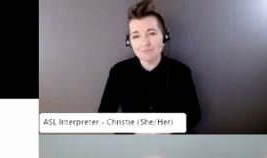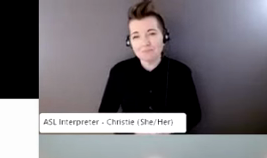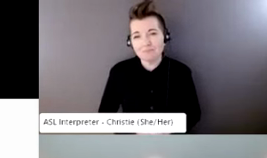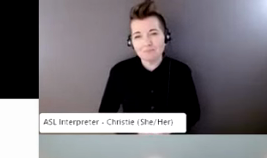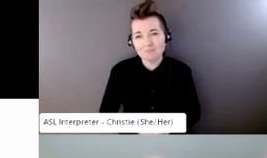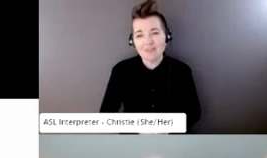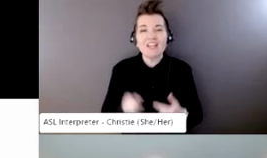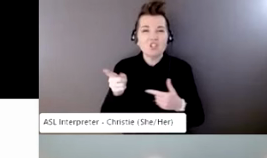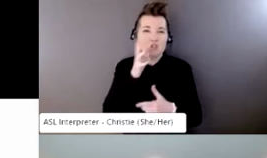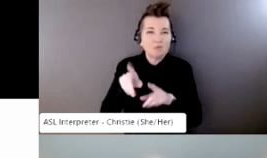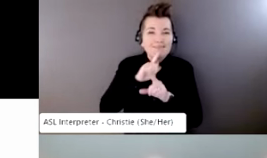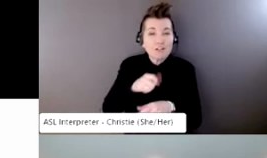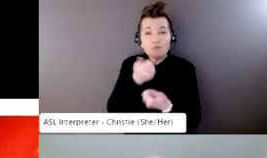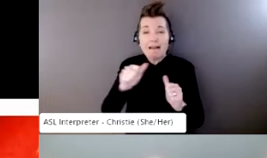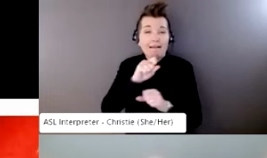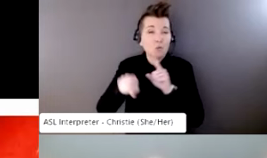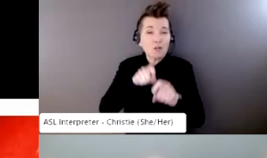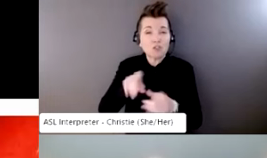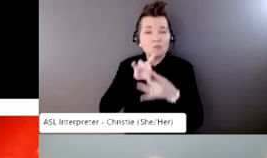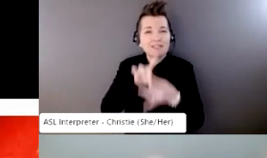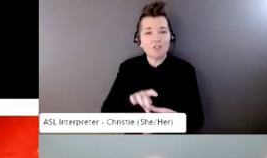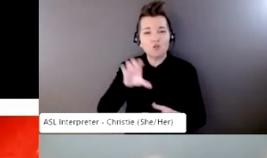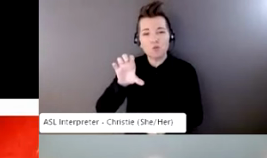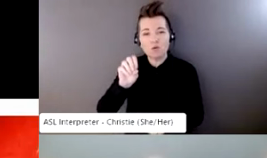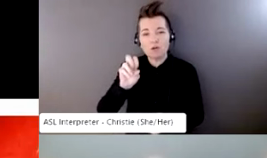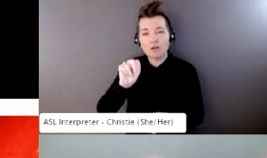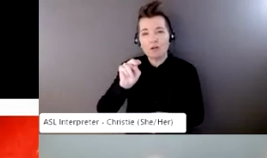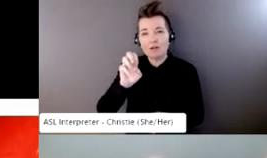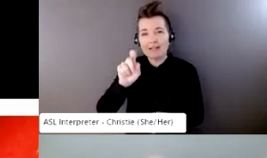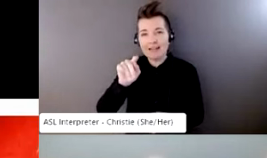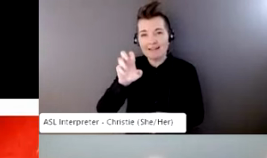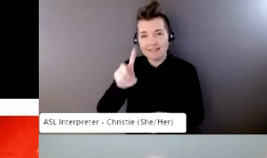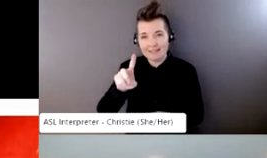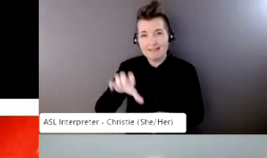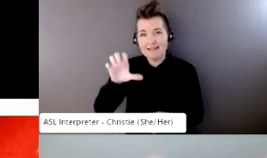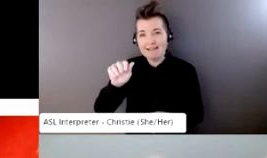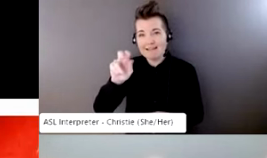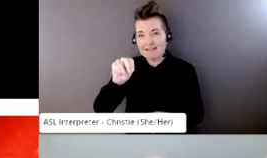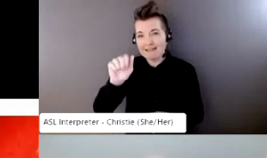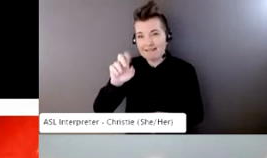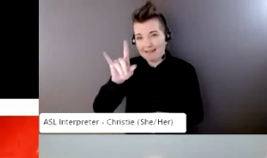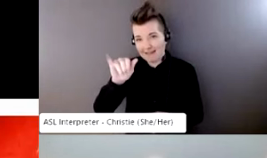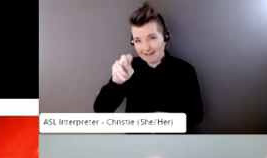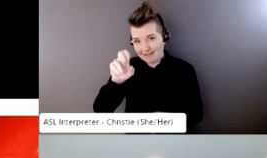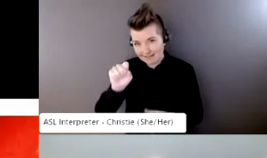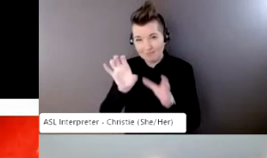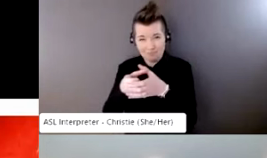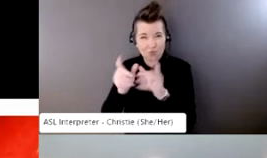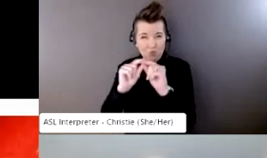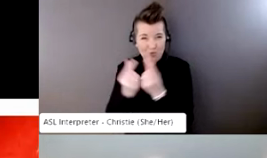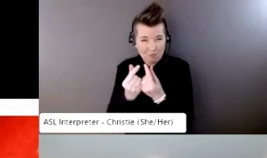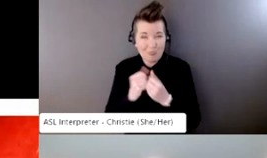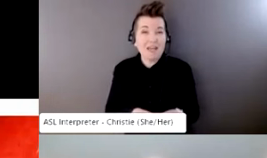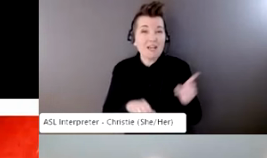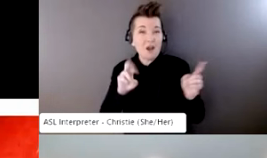Connected Canadians. Rayan is manning the the tech today and changing